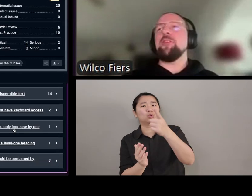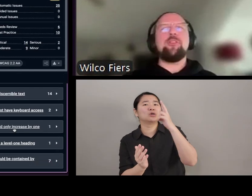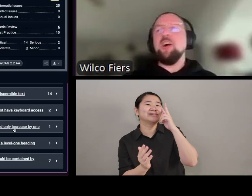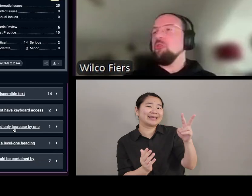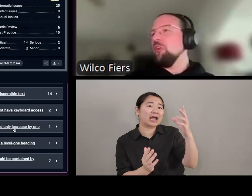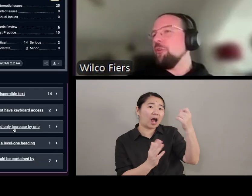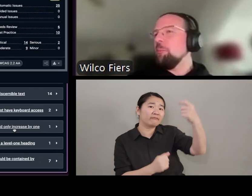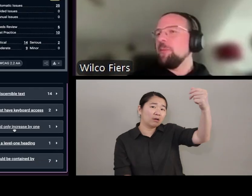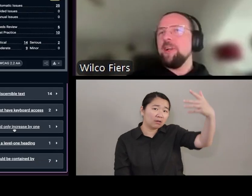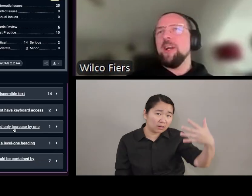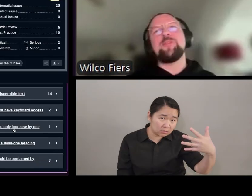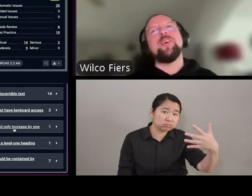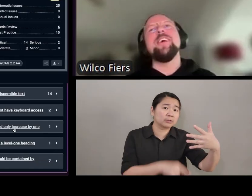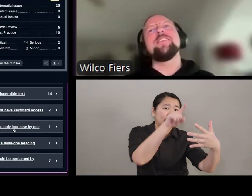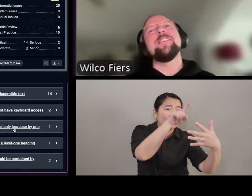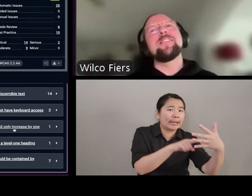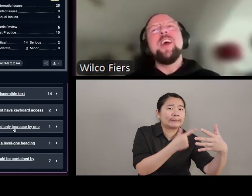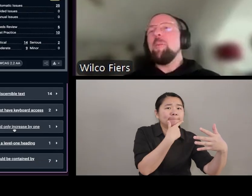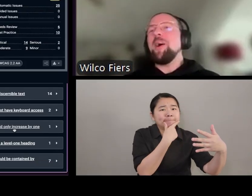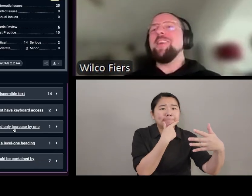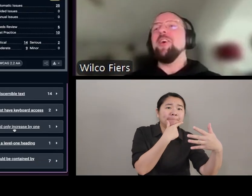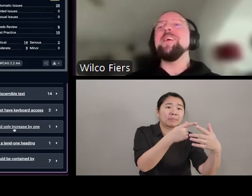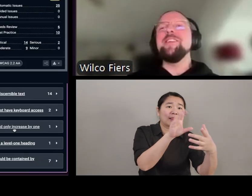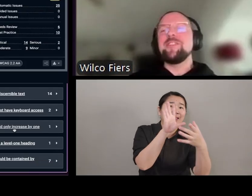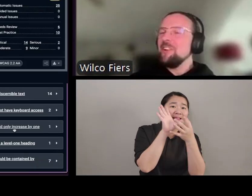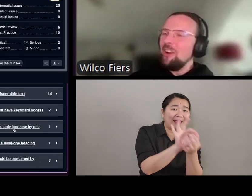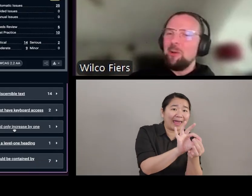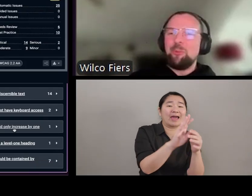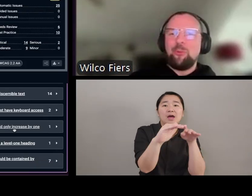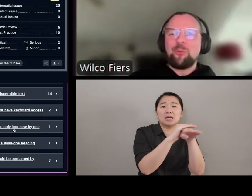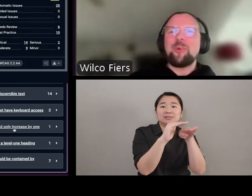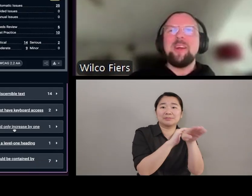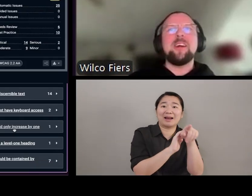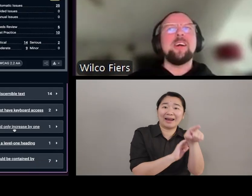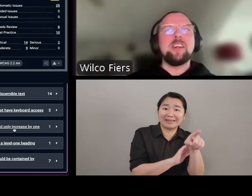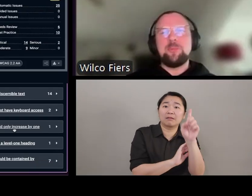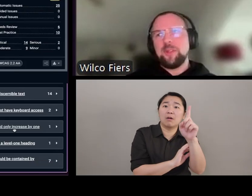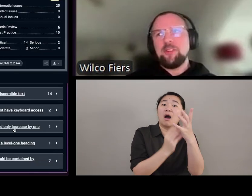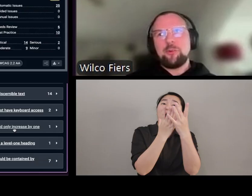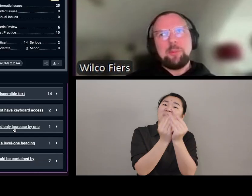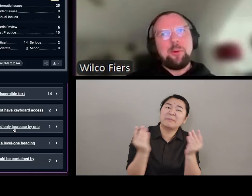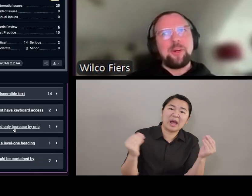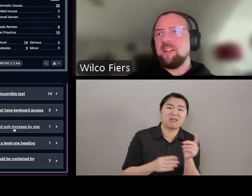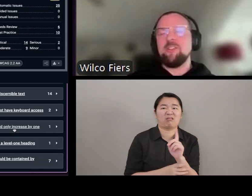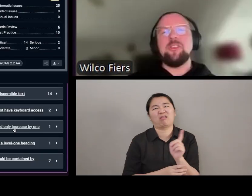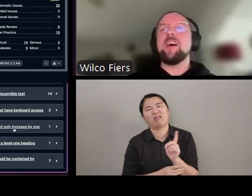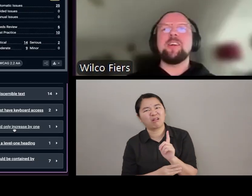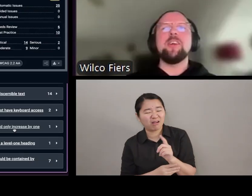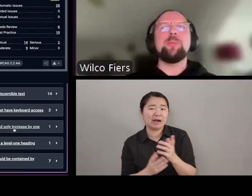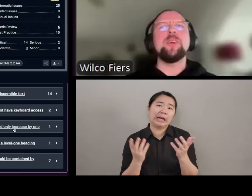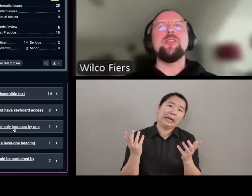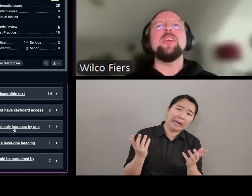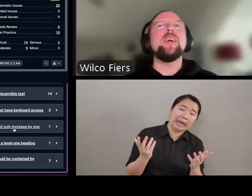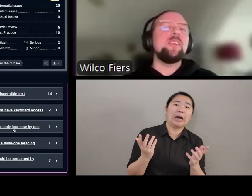have 1,000 of them. So this is by no means a poor experience for people, but it is not a